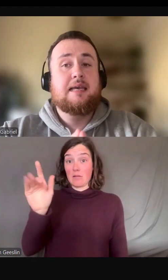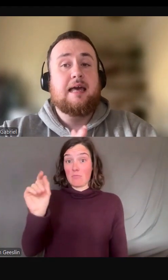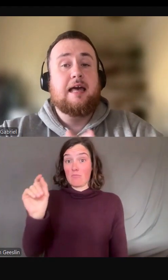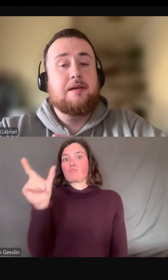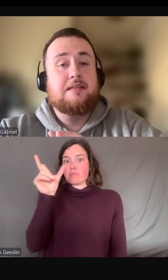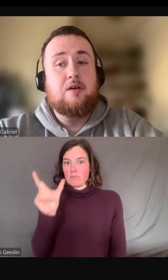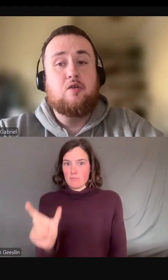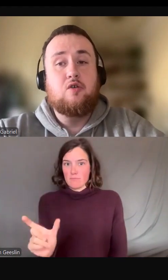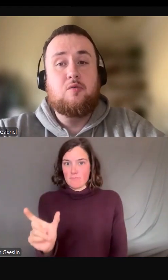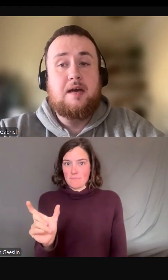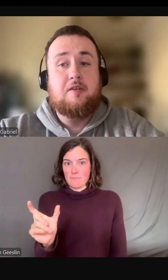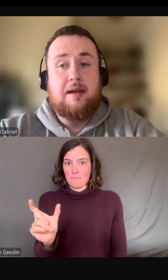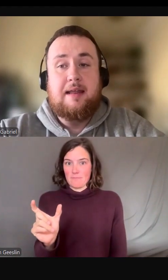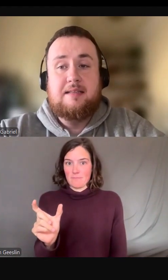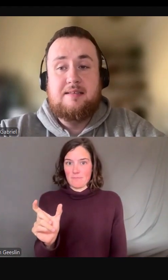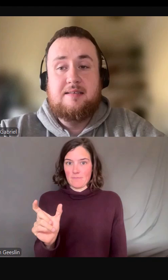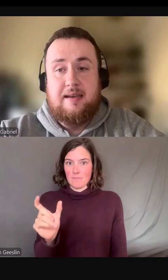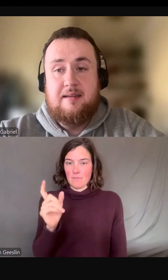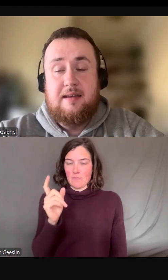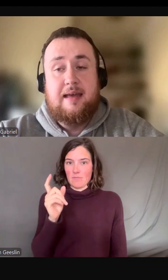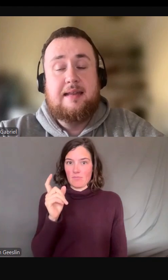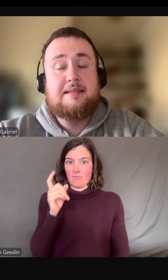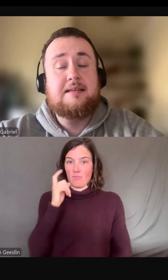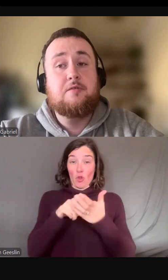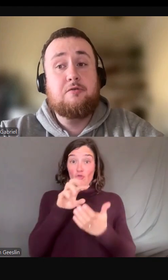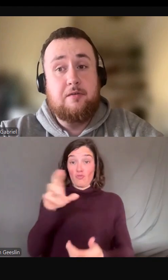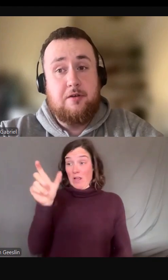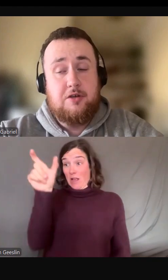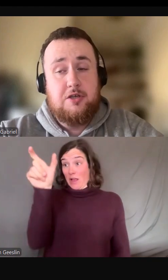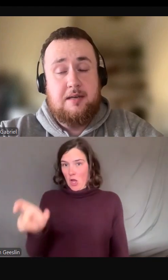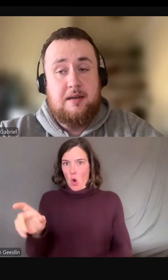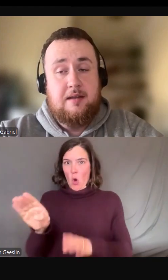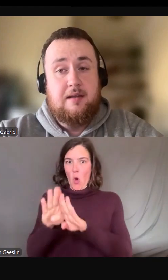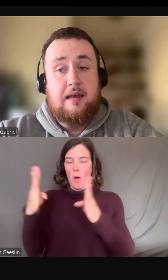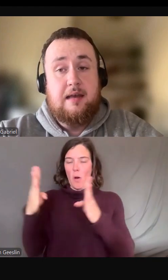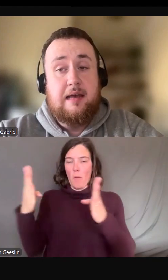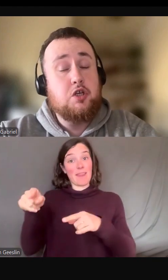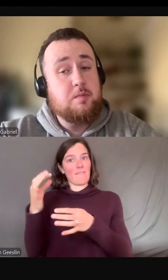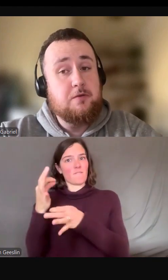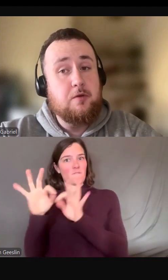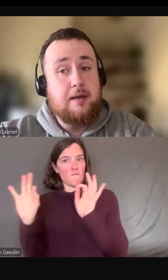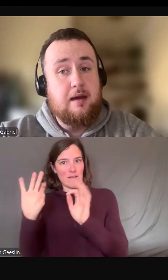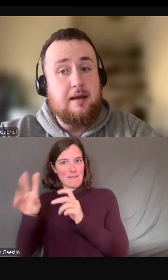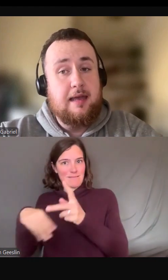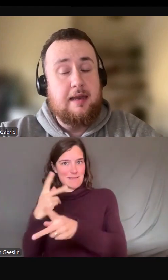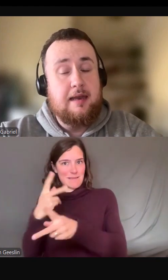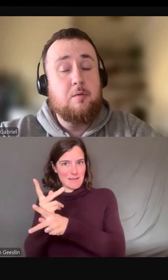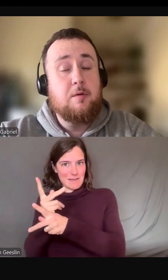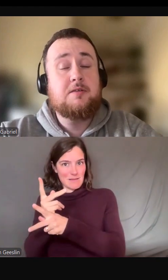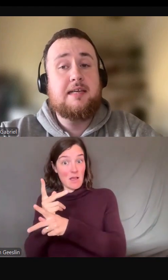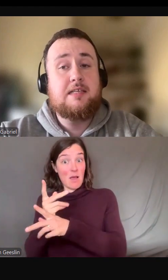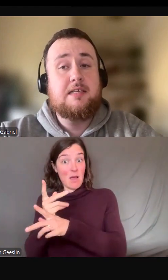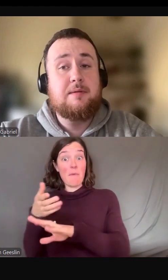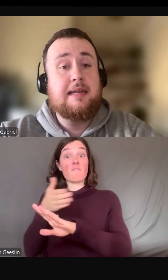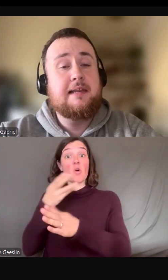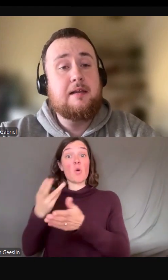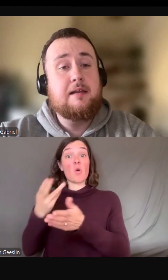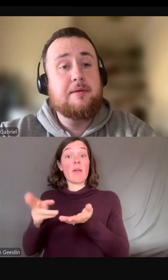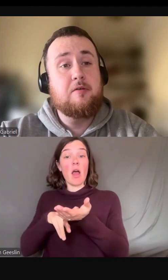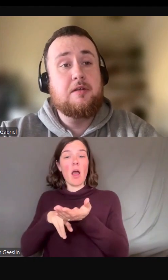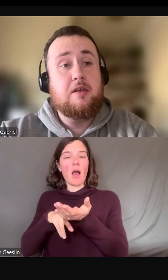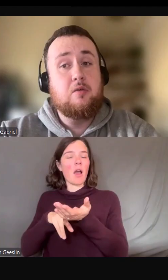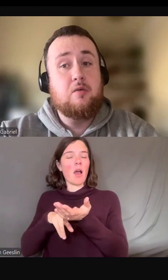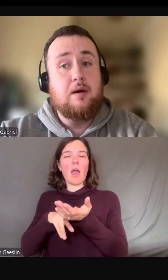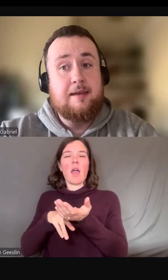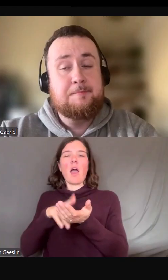see Helperbird is now open on the right-hand side, and it's on the free version. And just before we log in, we're just going to explain a little bit about